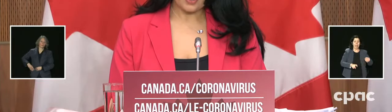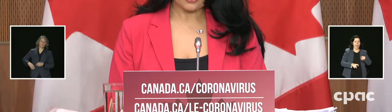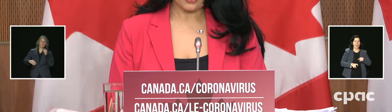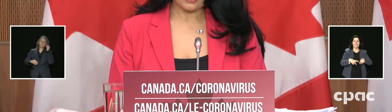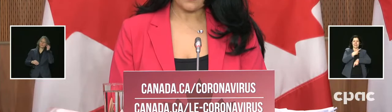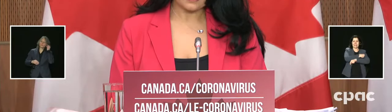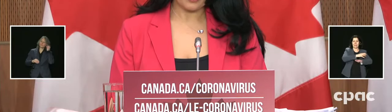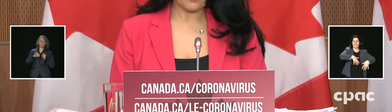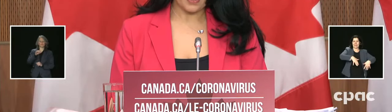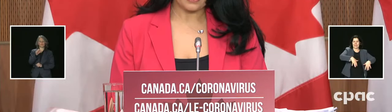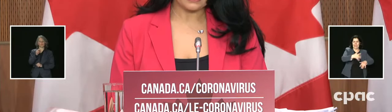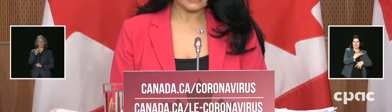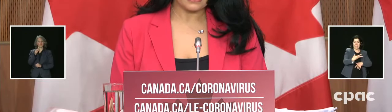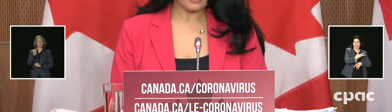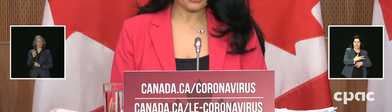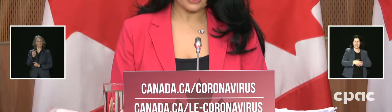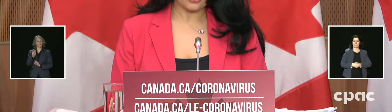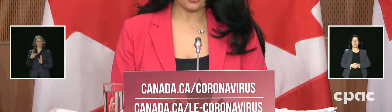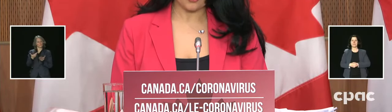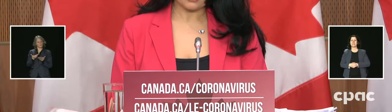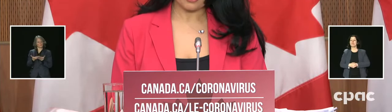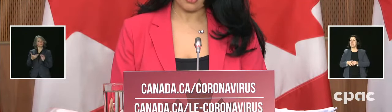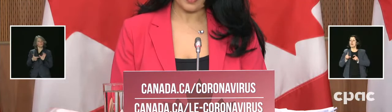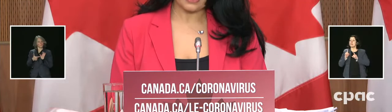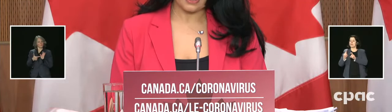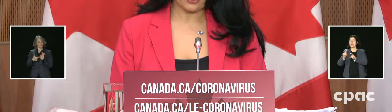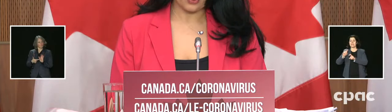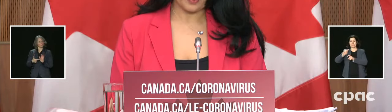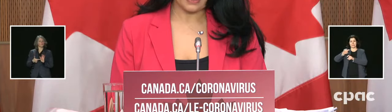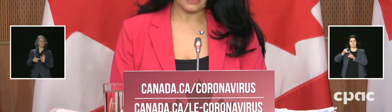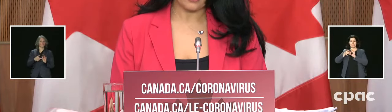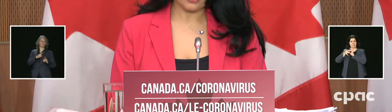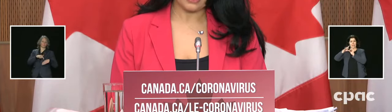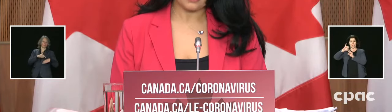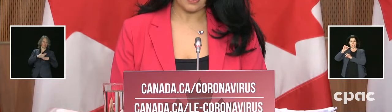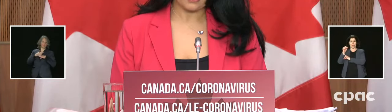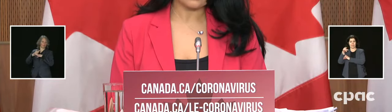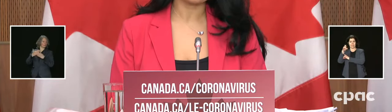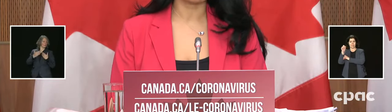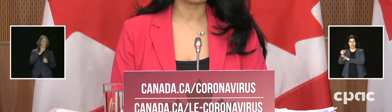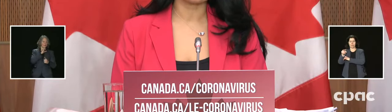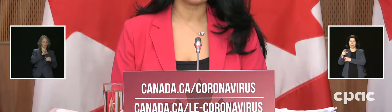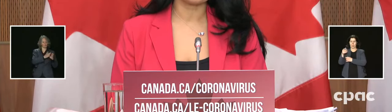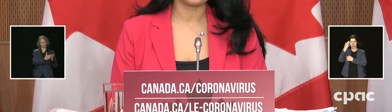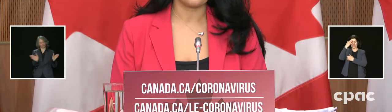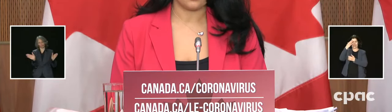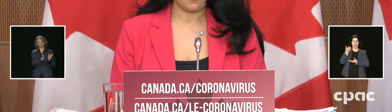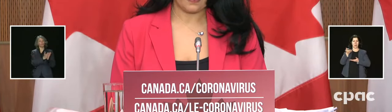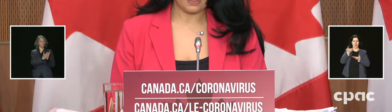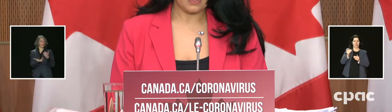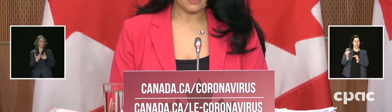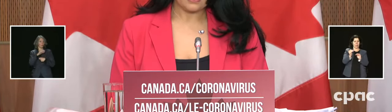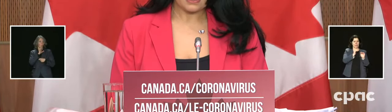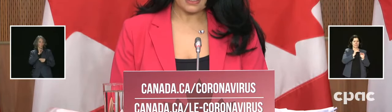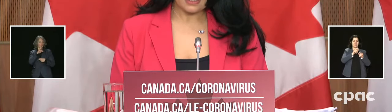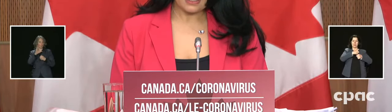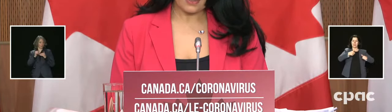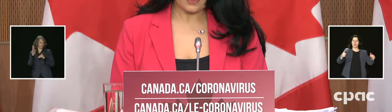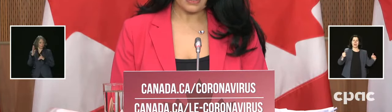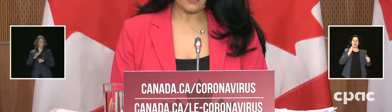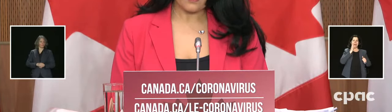Janssen trials showed that the vaccine provided consistent protection across all race and age groups, including adults over 60 years of age.